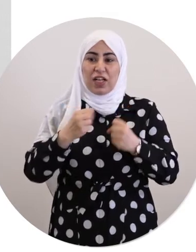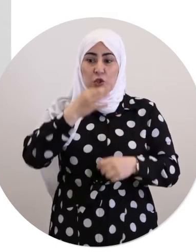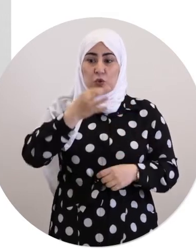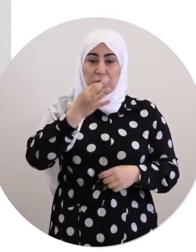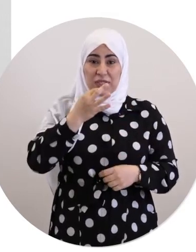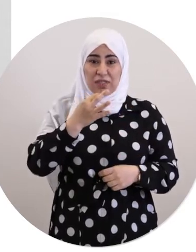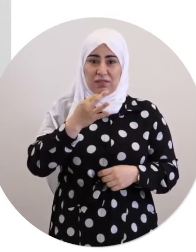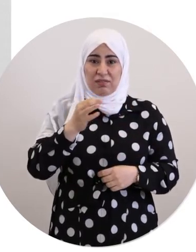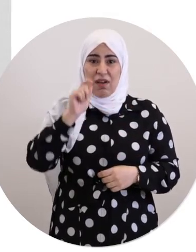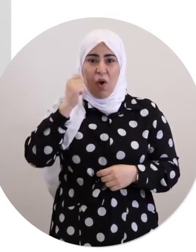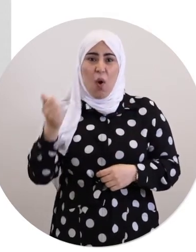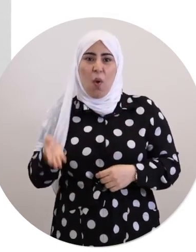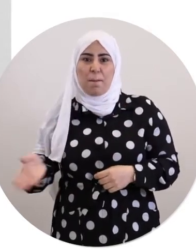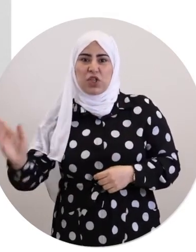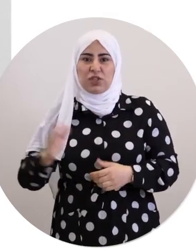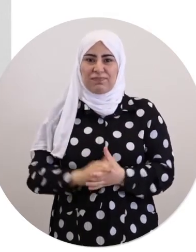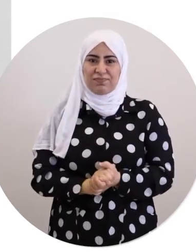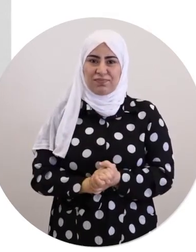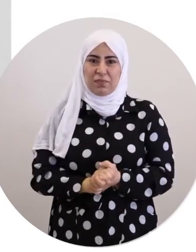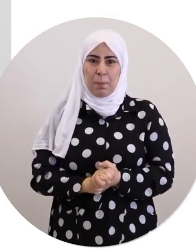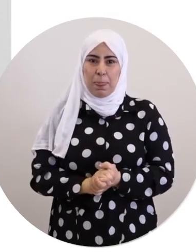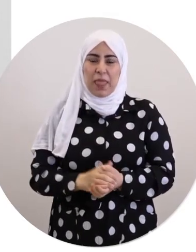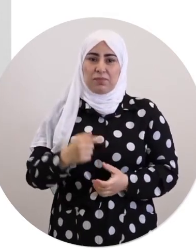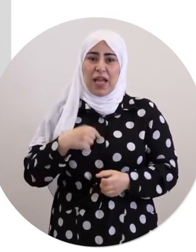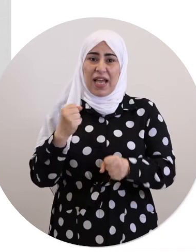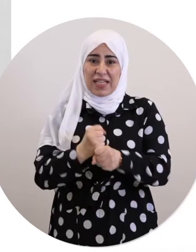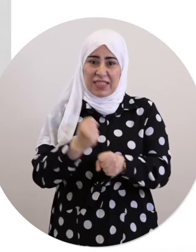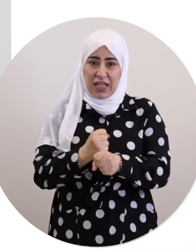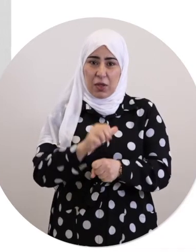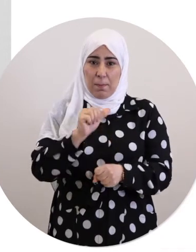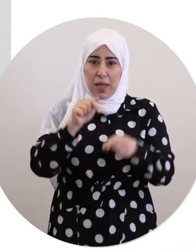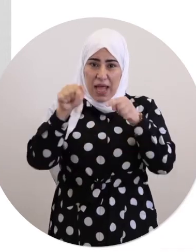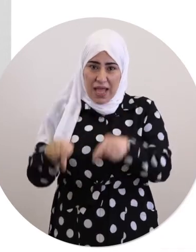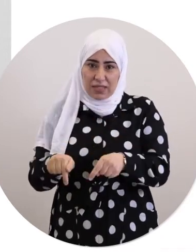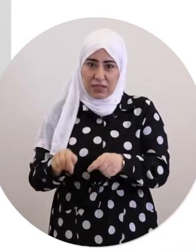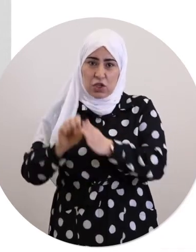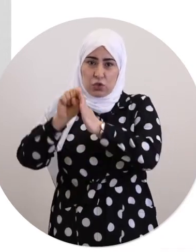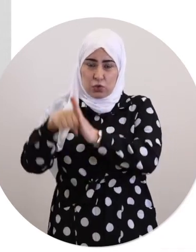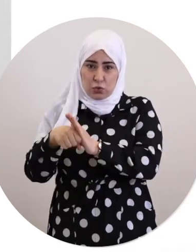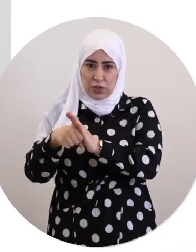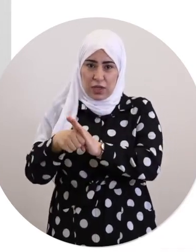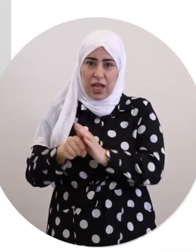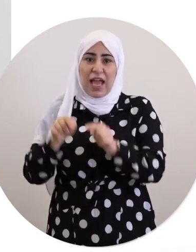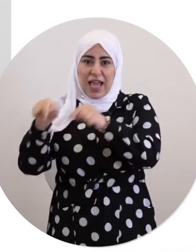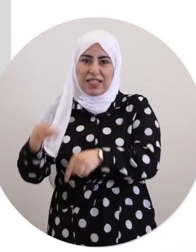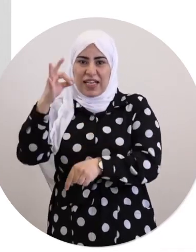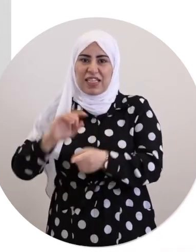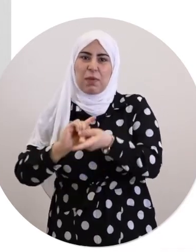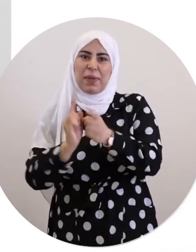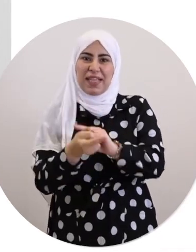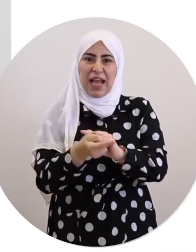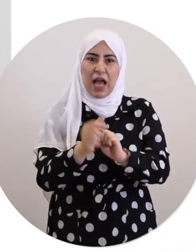effect. Now, if you use as soon as, the alternative that you're going to use with it is no sooner.